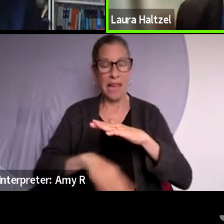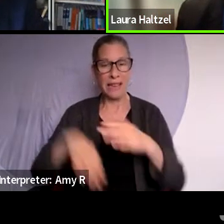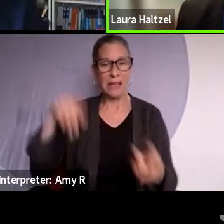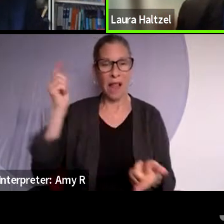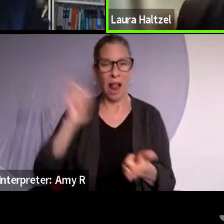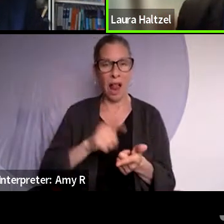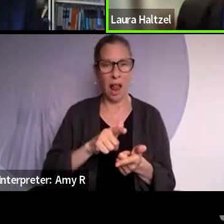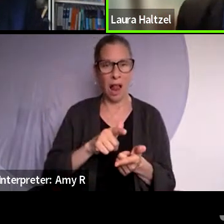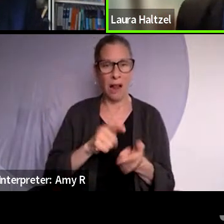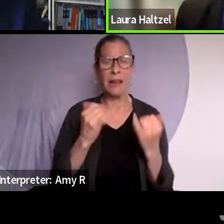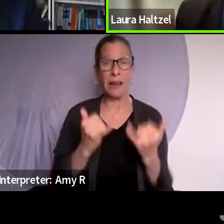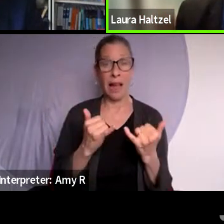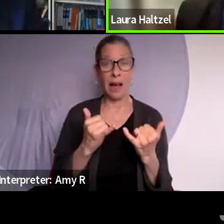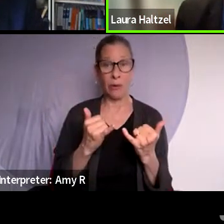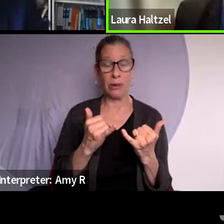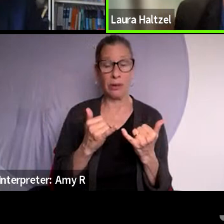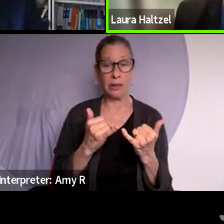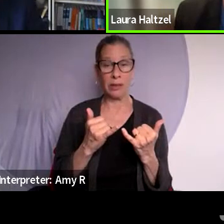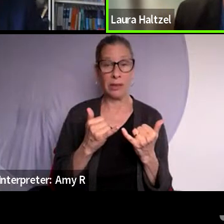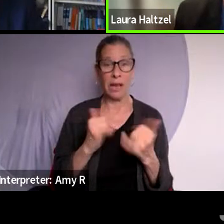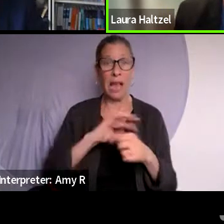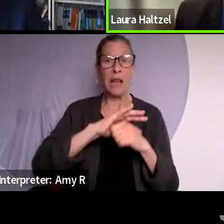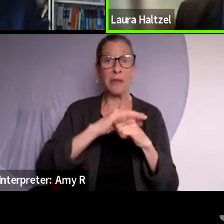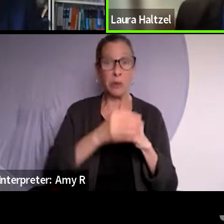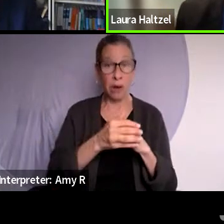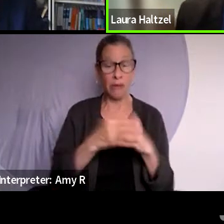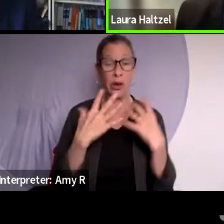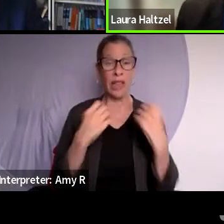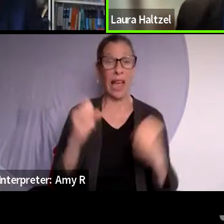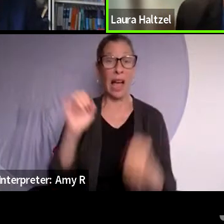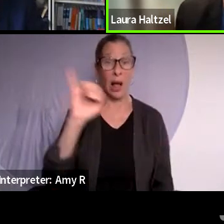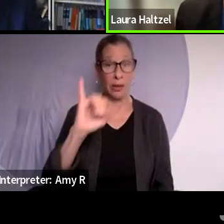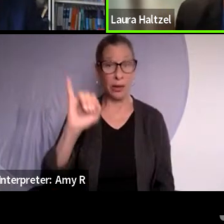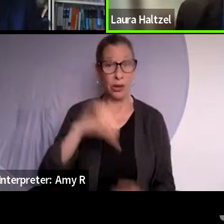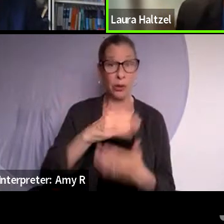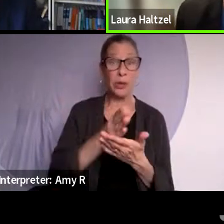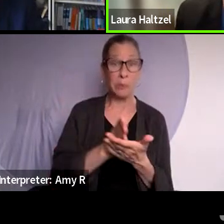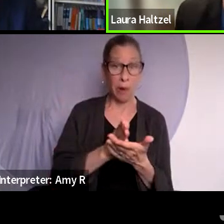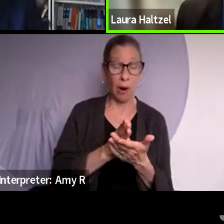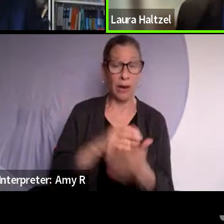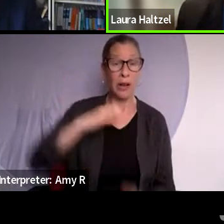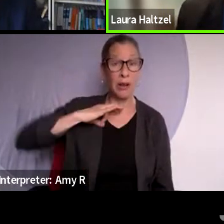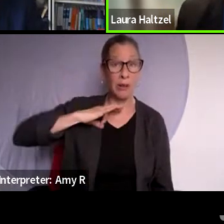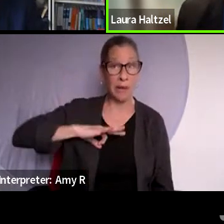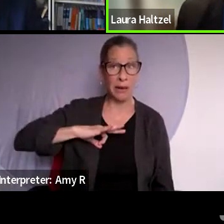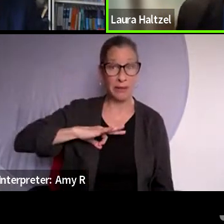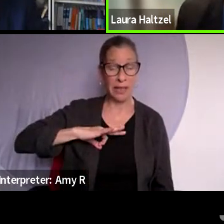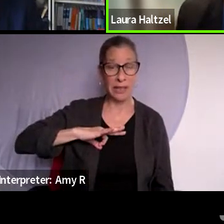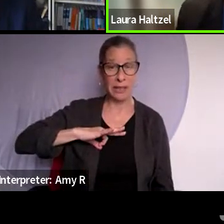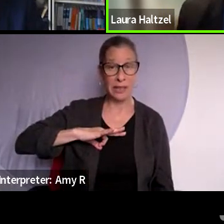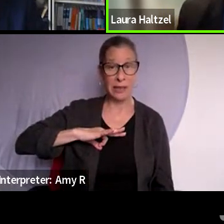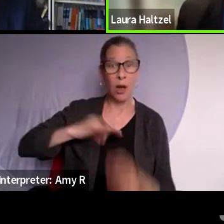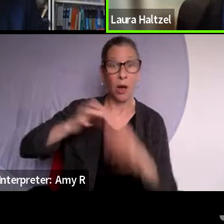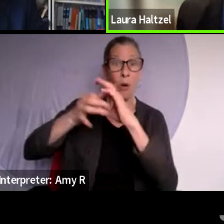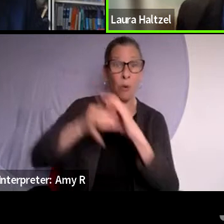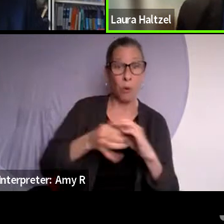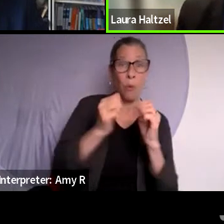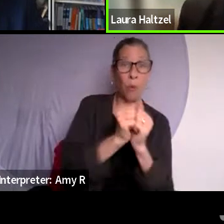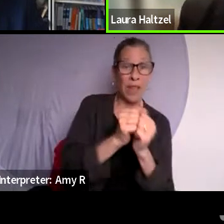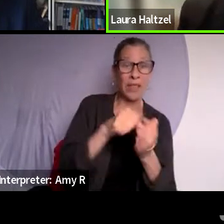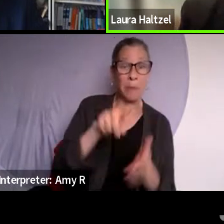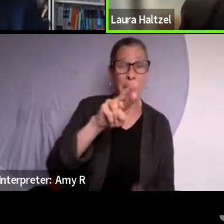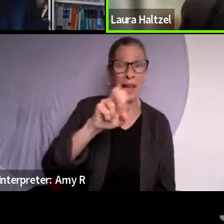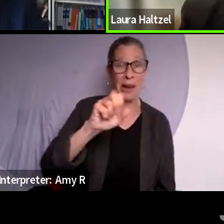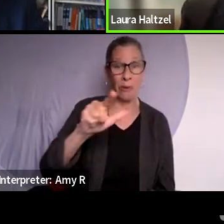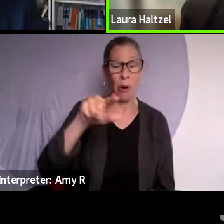shrinking. If you covered the health insurance portion of benefits by the payroll tax, that